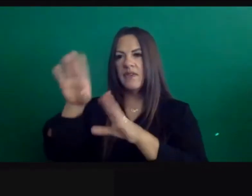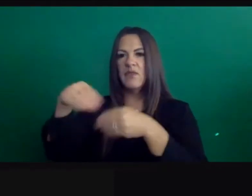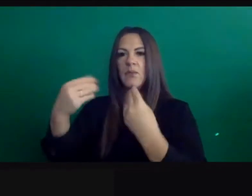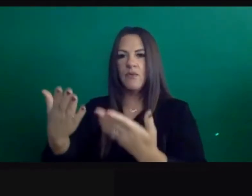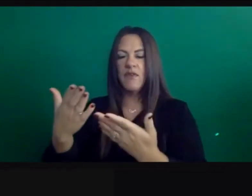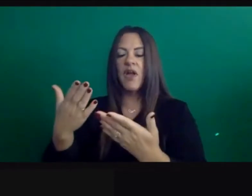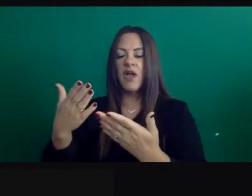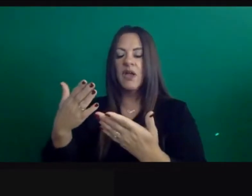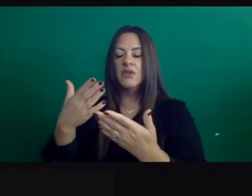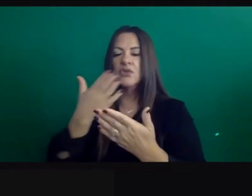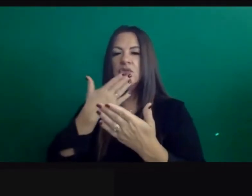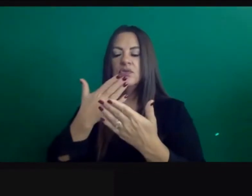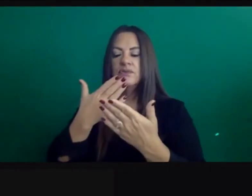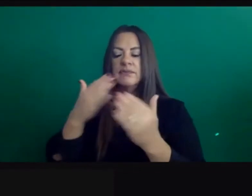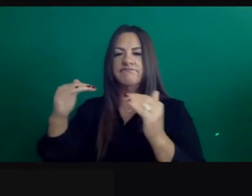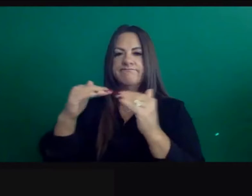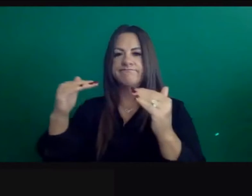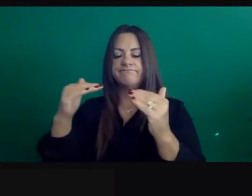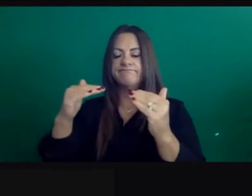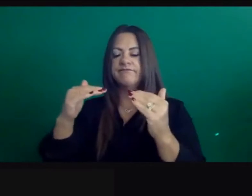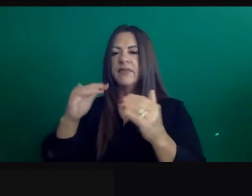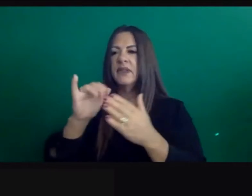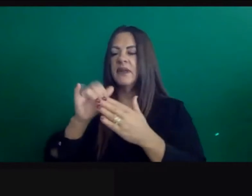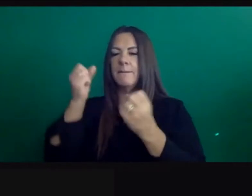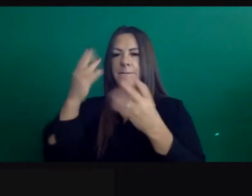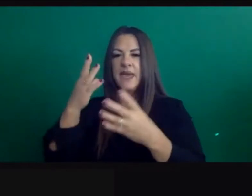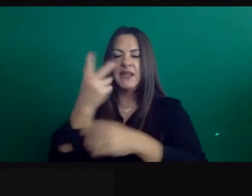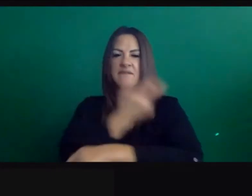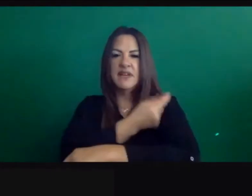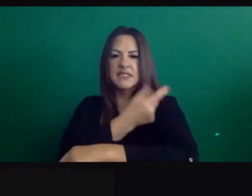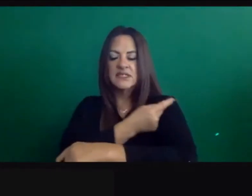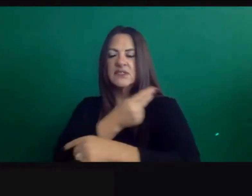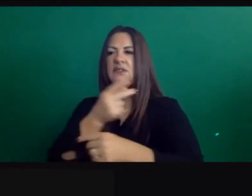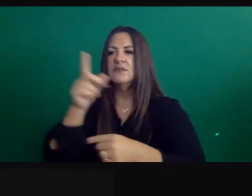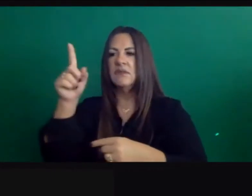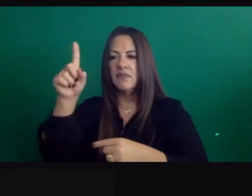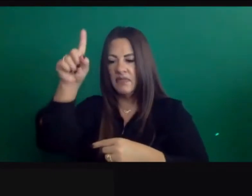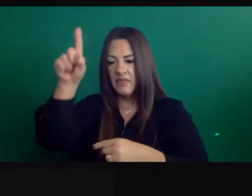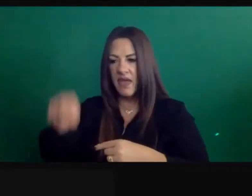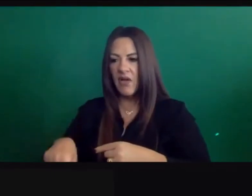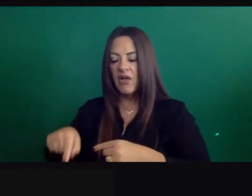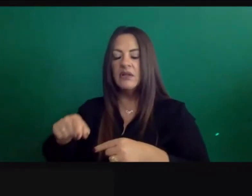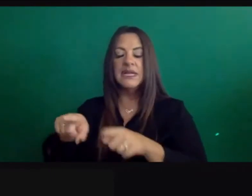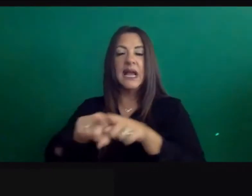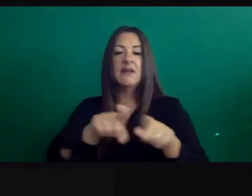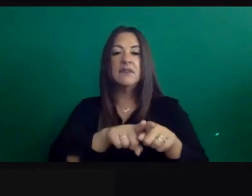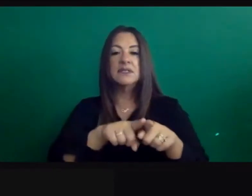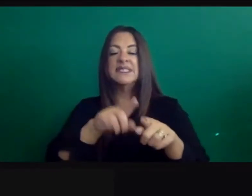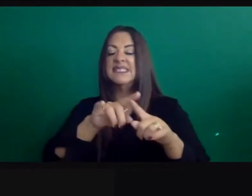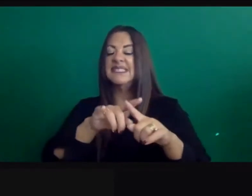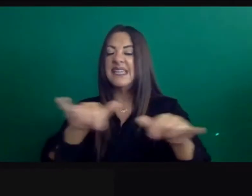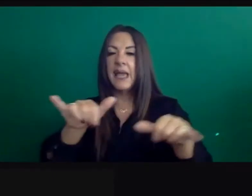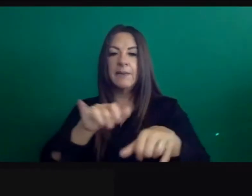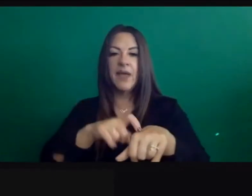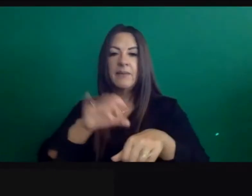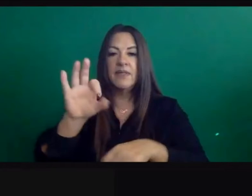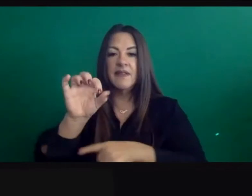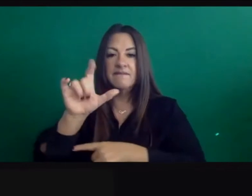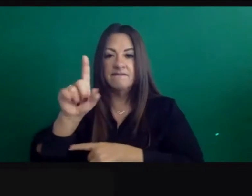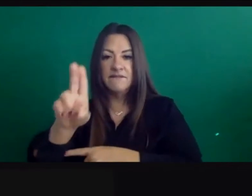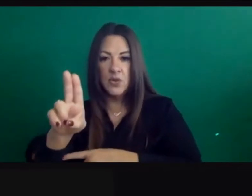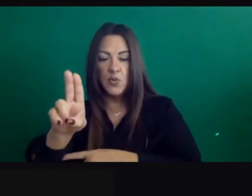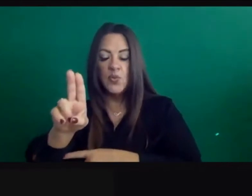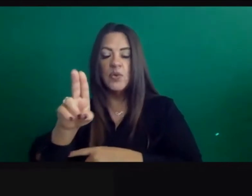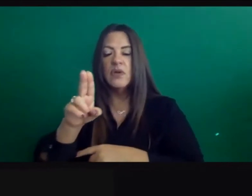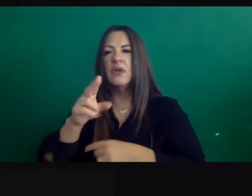health, state, many vaccinators. I'll remind you, when we do flu vaccine, although this isn't the flu vaccine, there's a lot